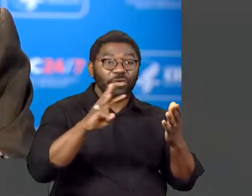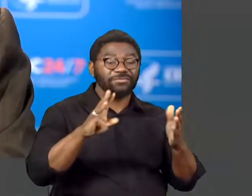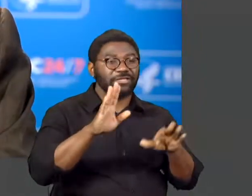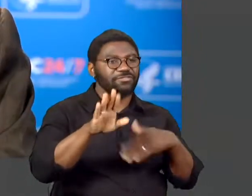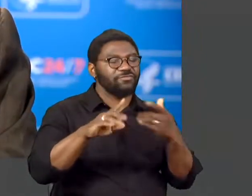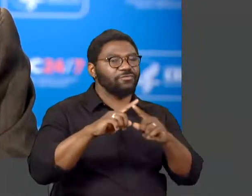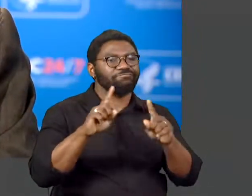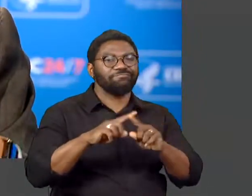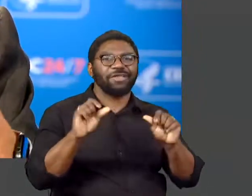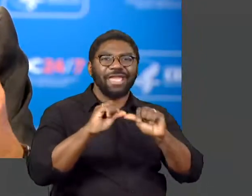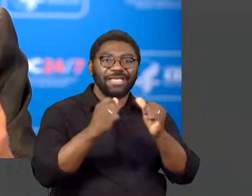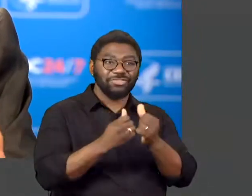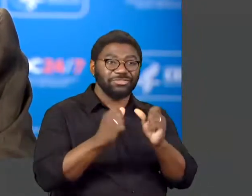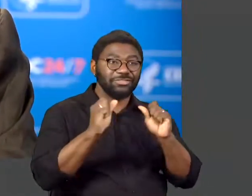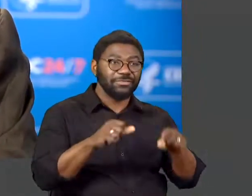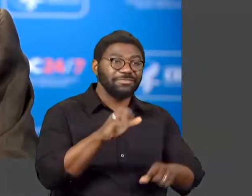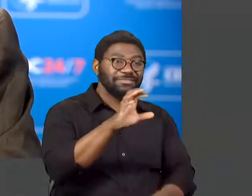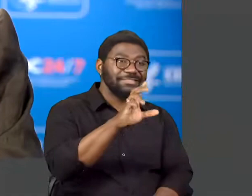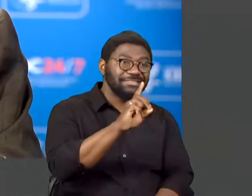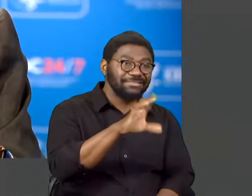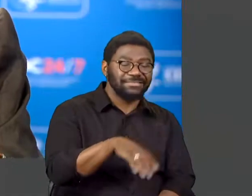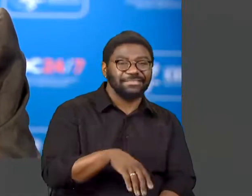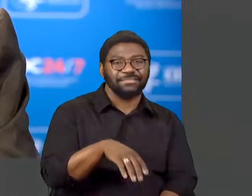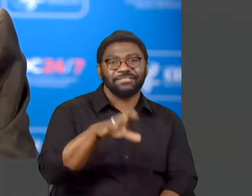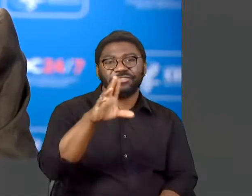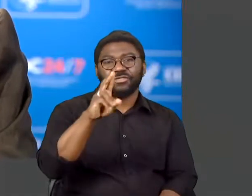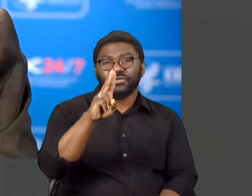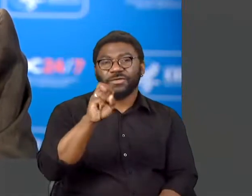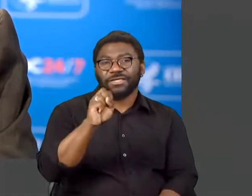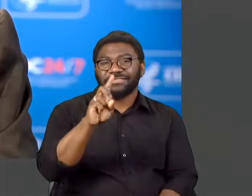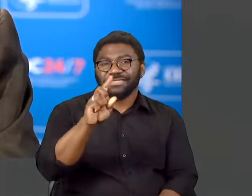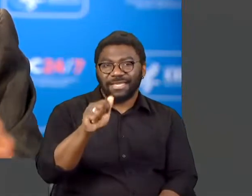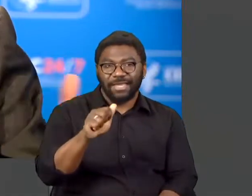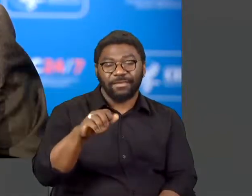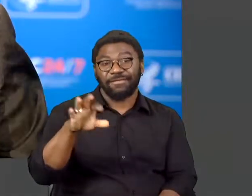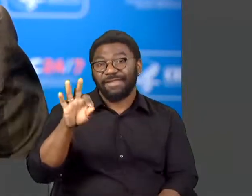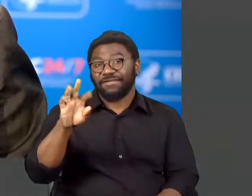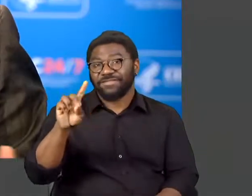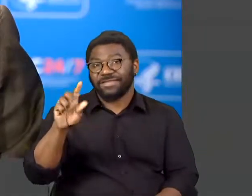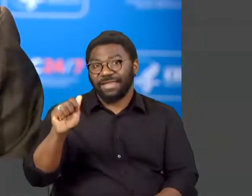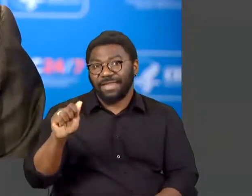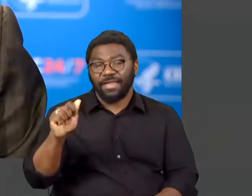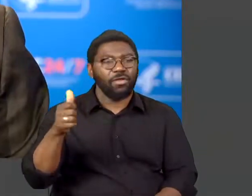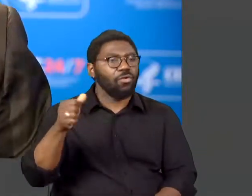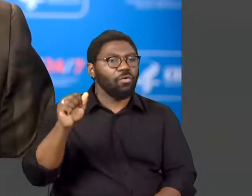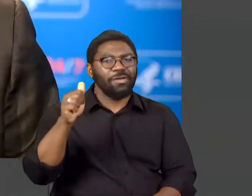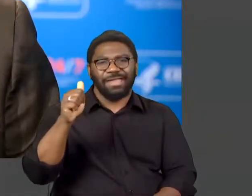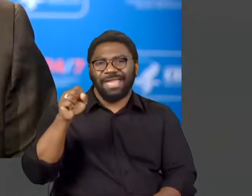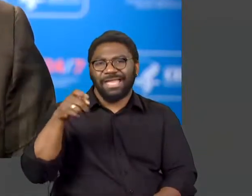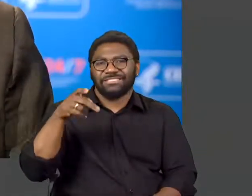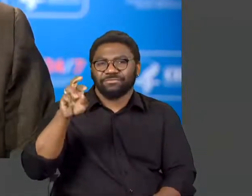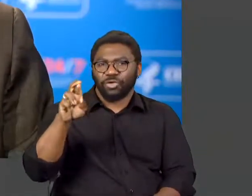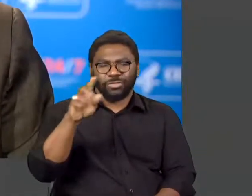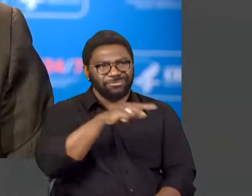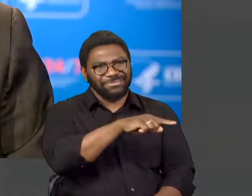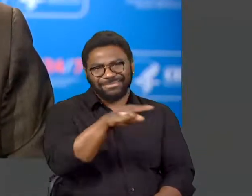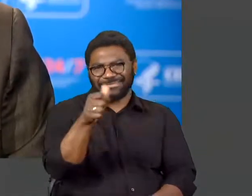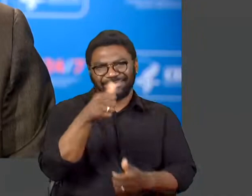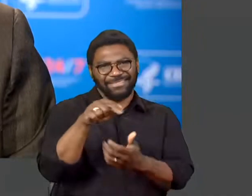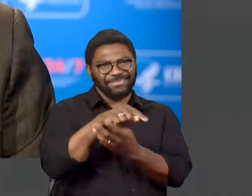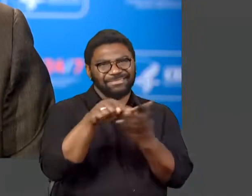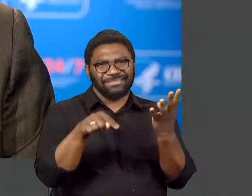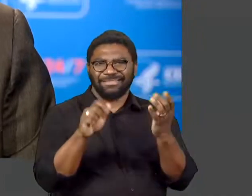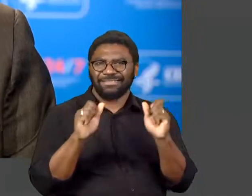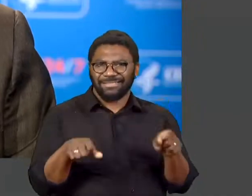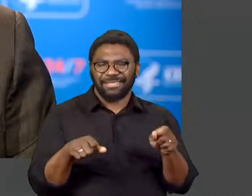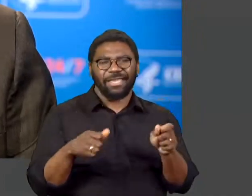whether it's the CDC, whether it's the USDA, whether it's FDA, or our colleagues at ASPR, are continually updated